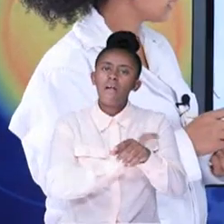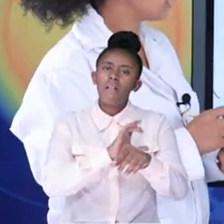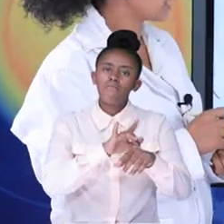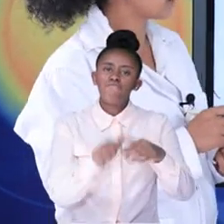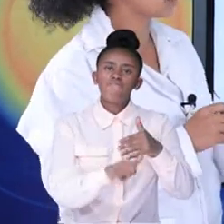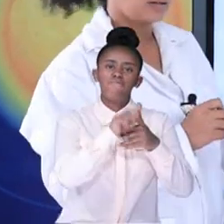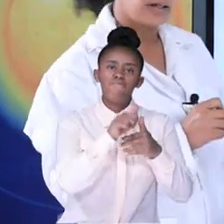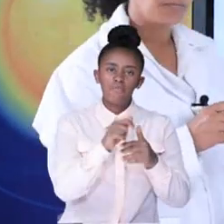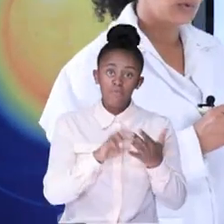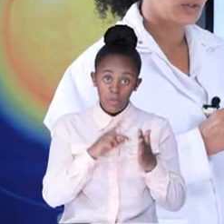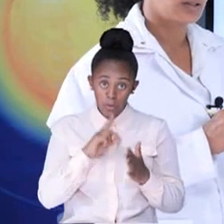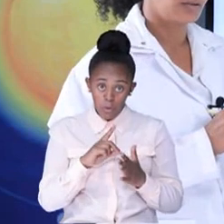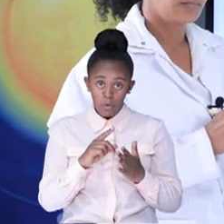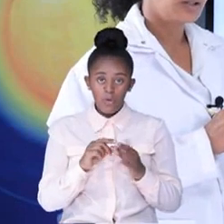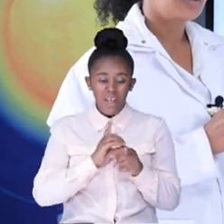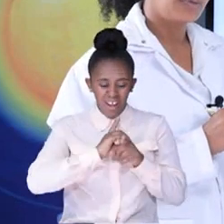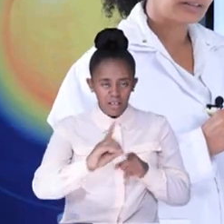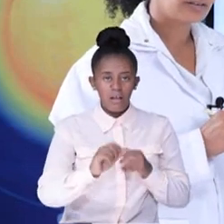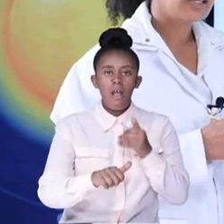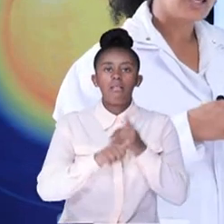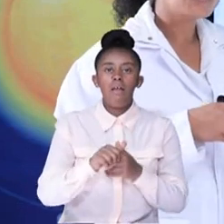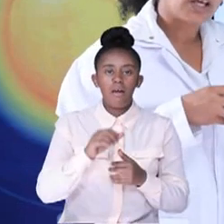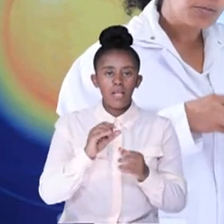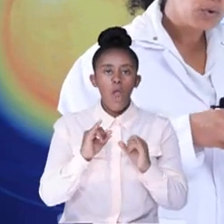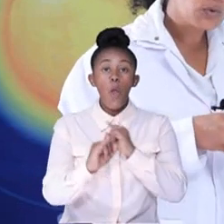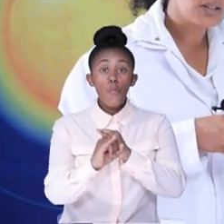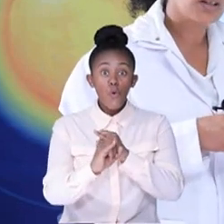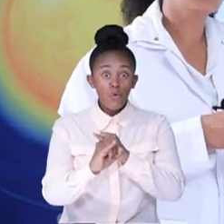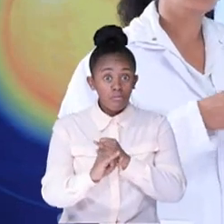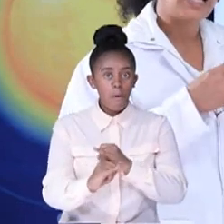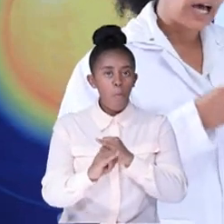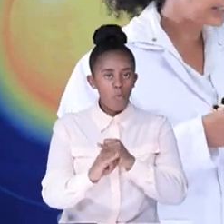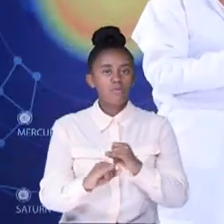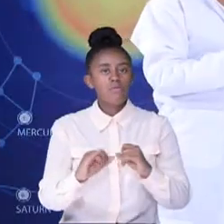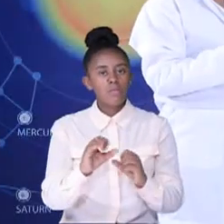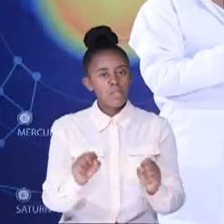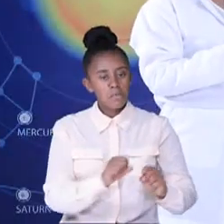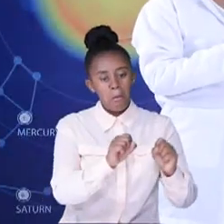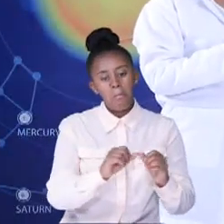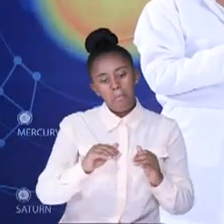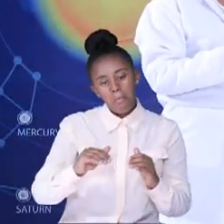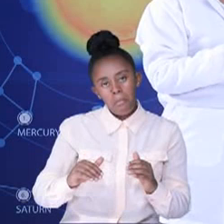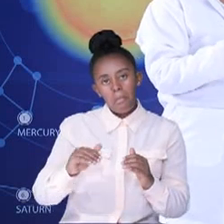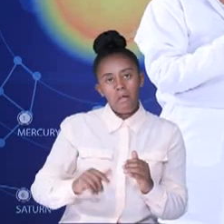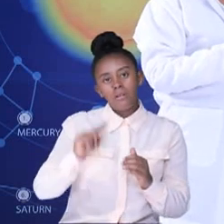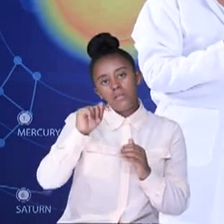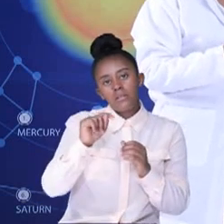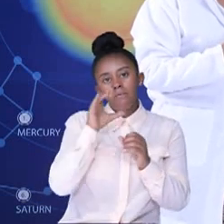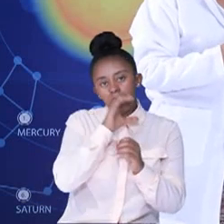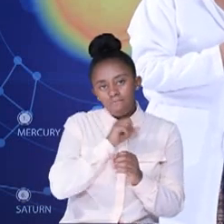It directly attacks the immune system. But if the immune system lacks T cells,